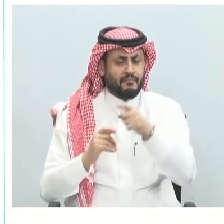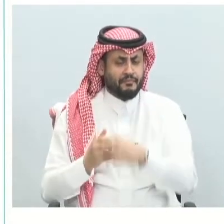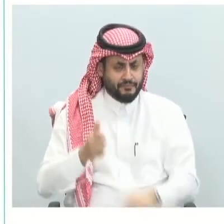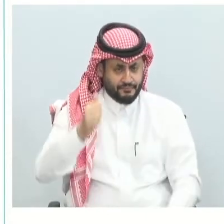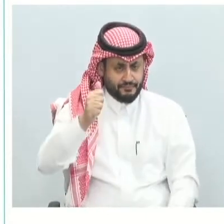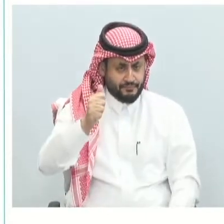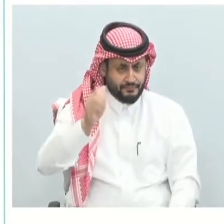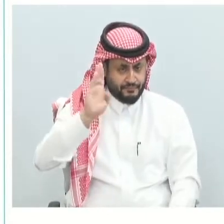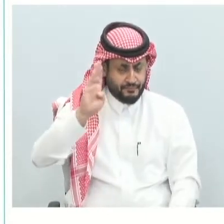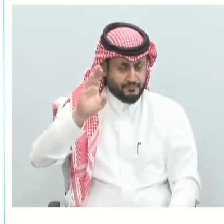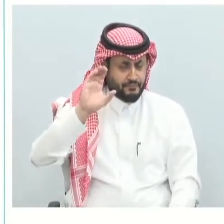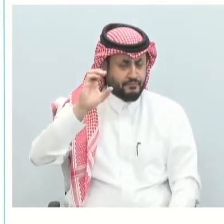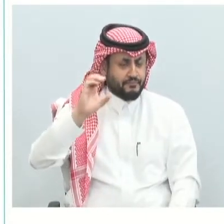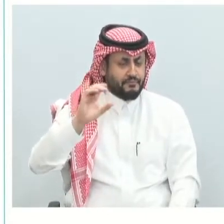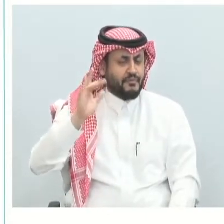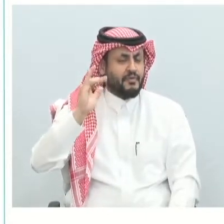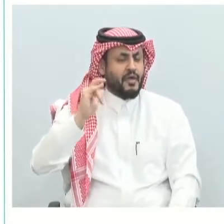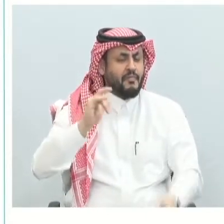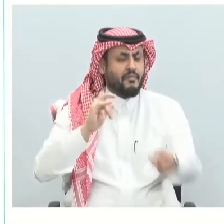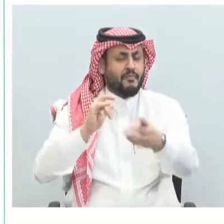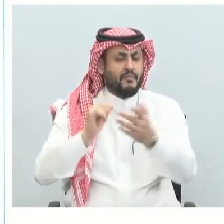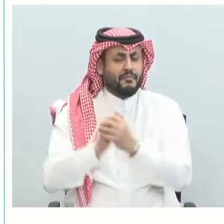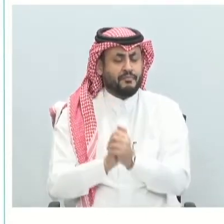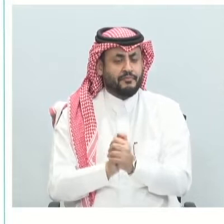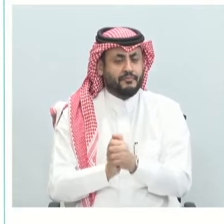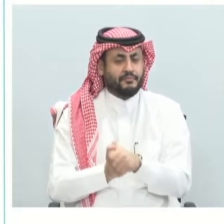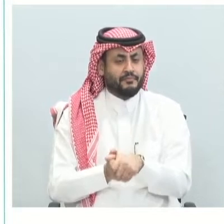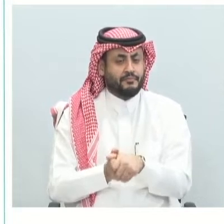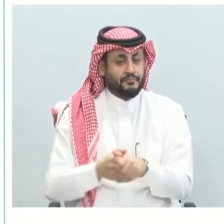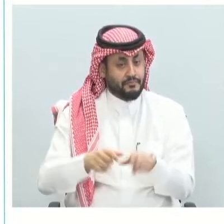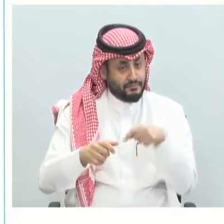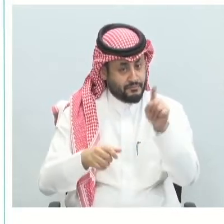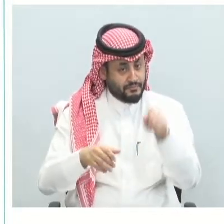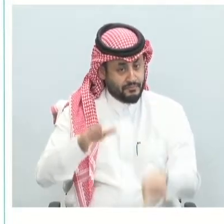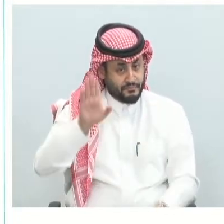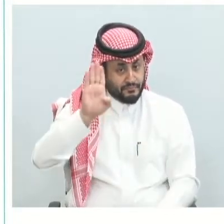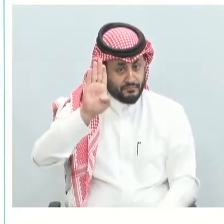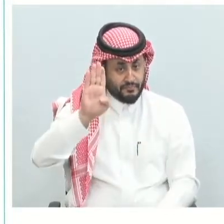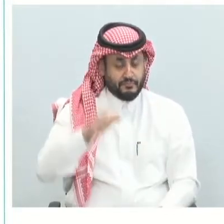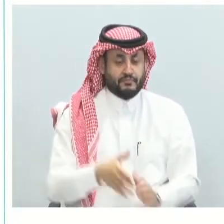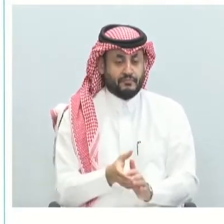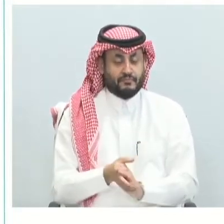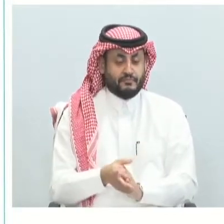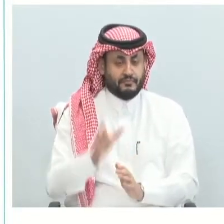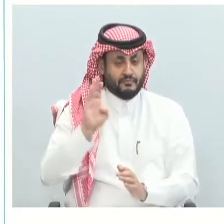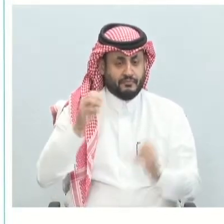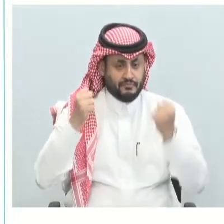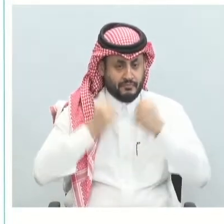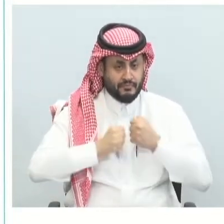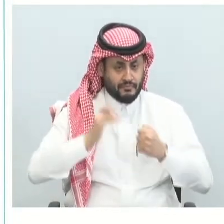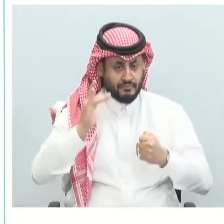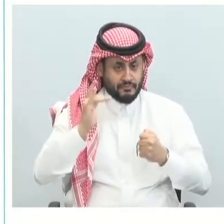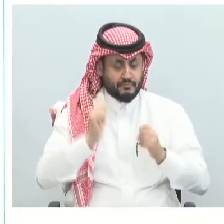A or B or C? Yes? Excellent. Yes. So we have B. He is